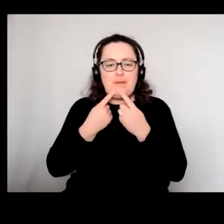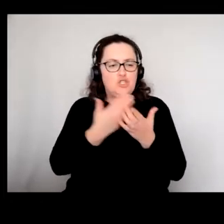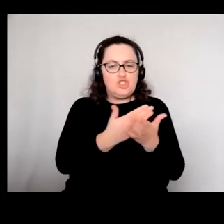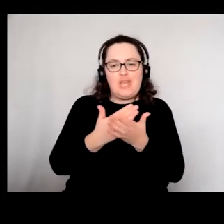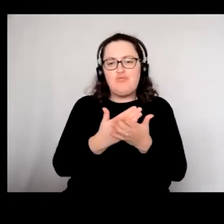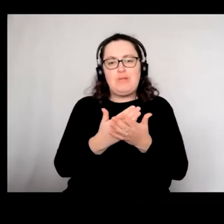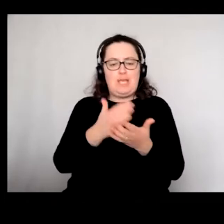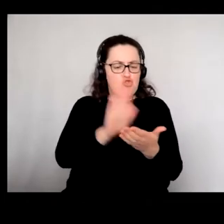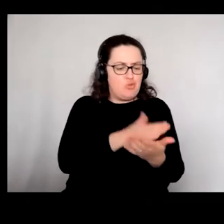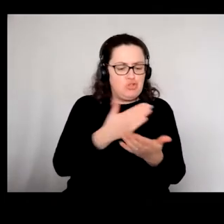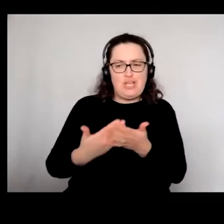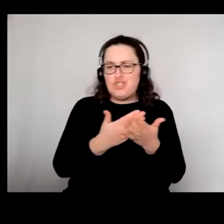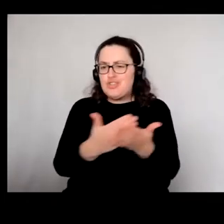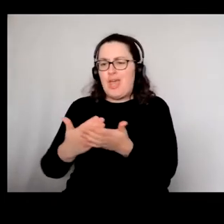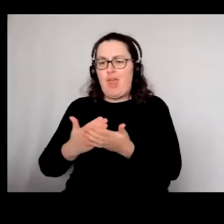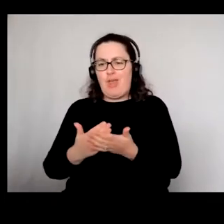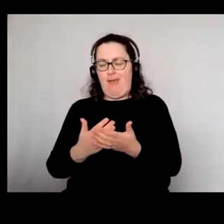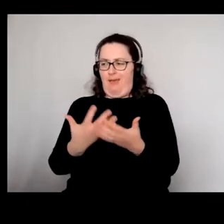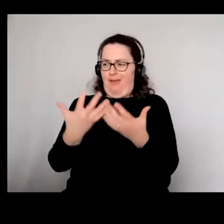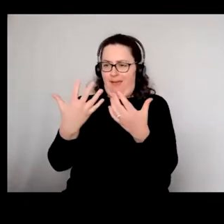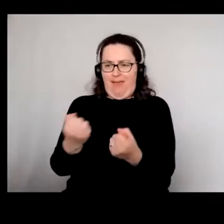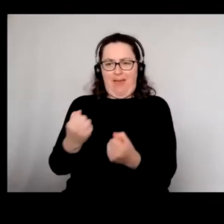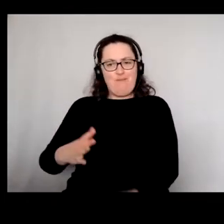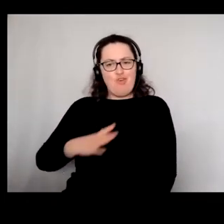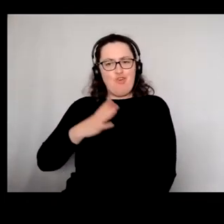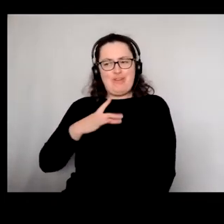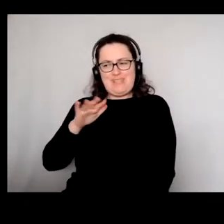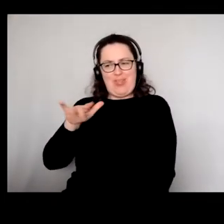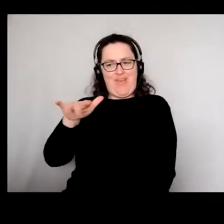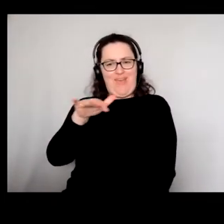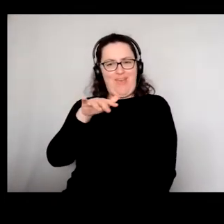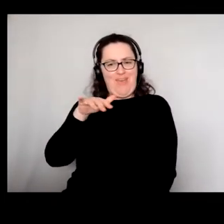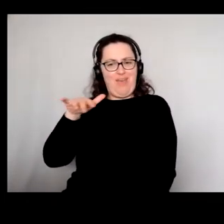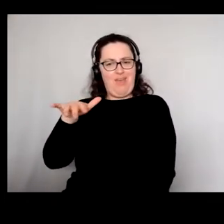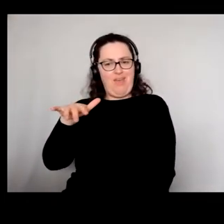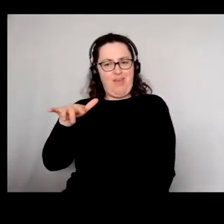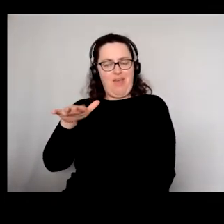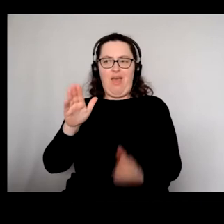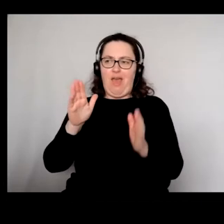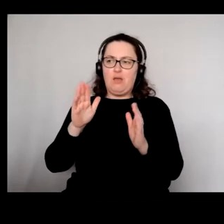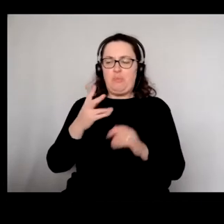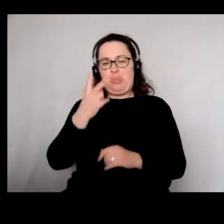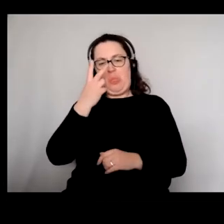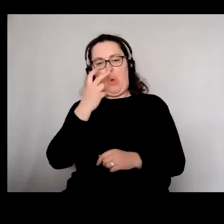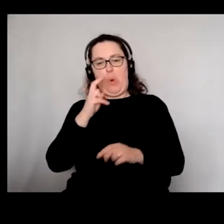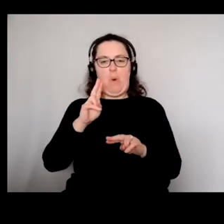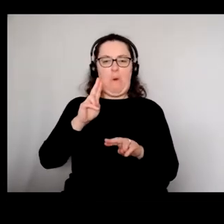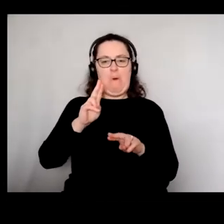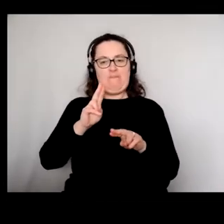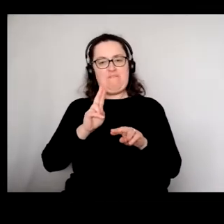interpretation, all these incredible things that are within our institutions. You know, you don't necessarily have to do the old